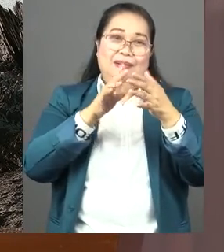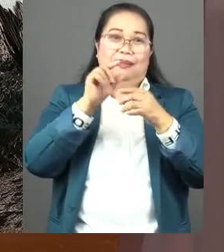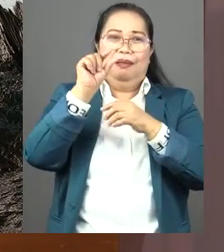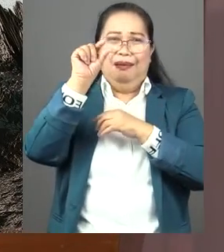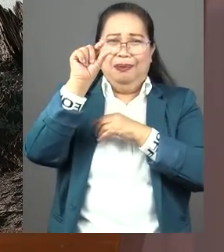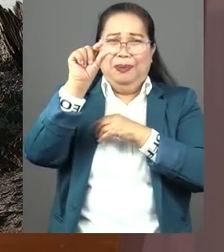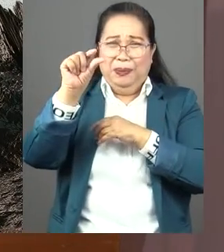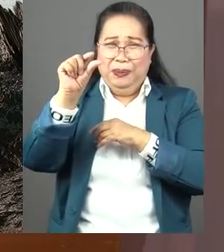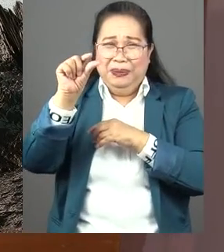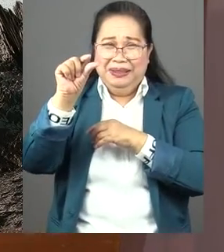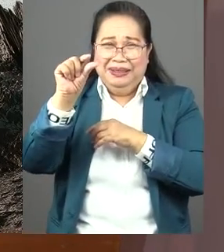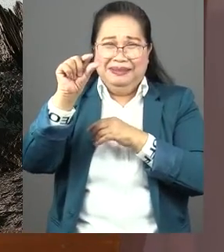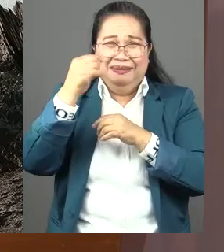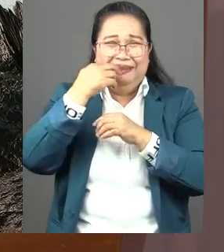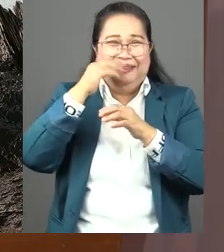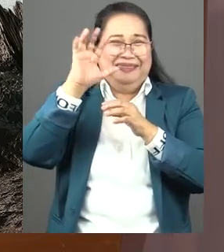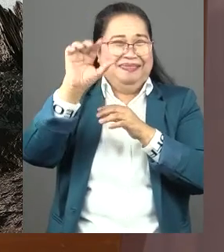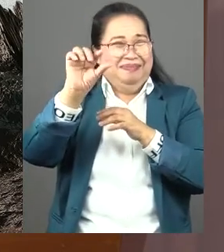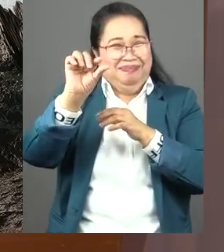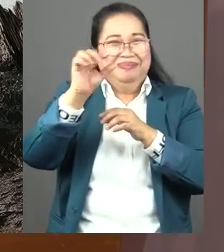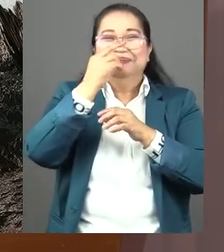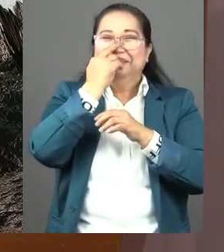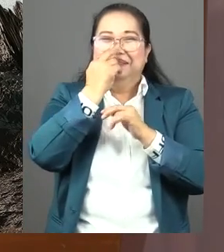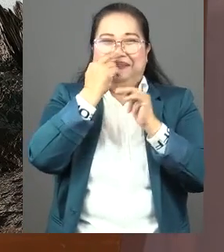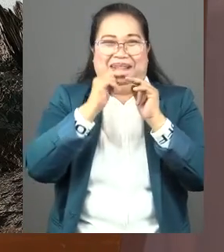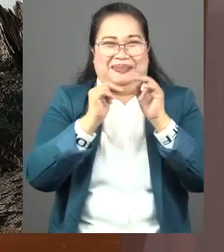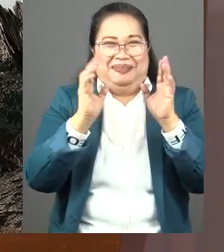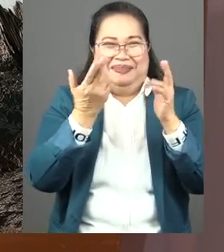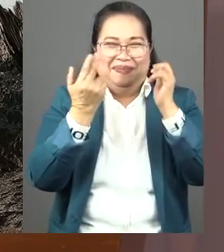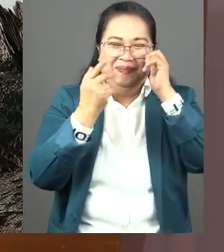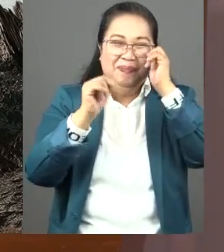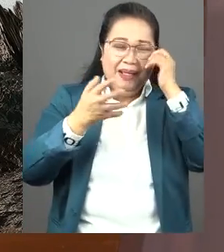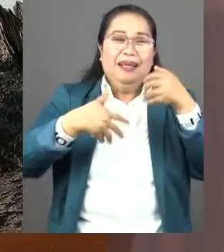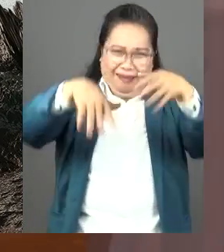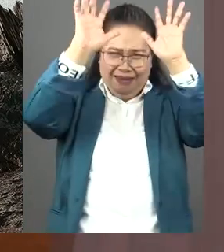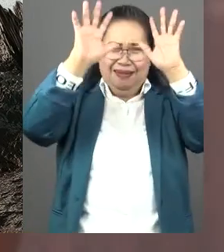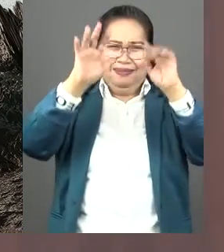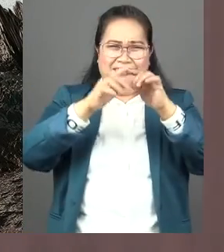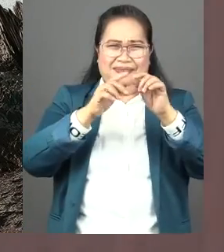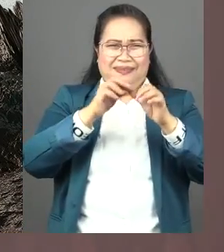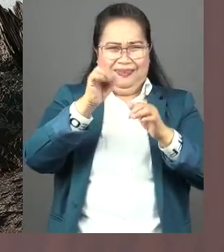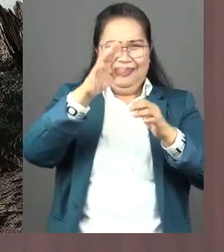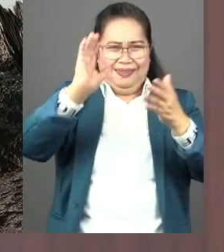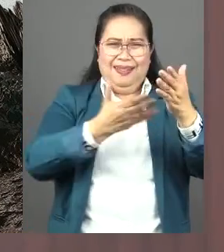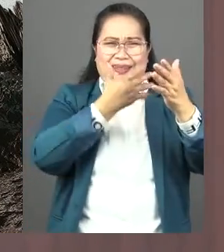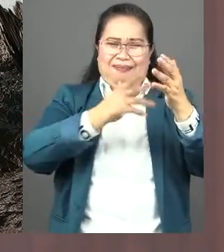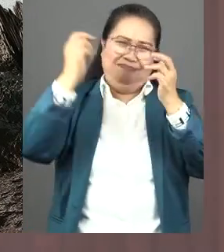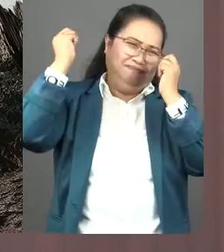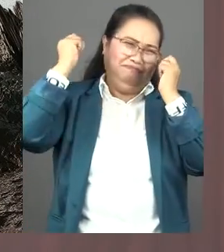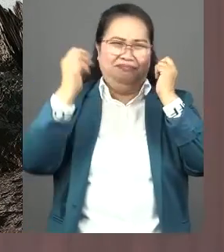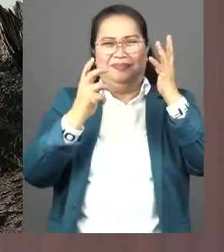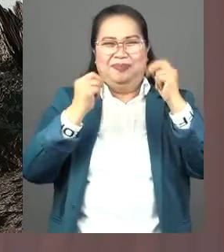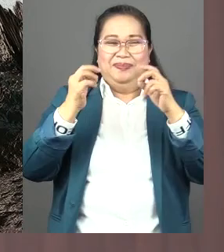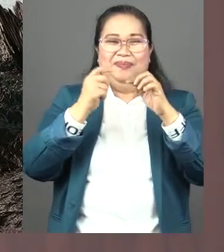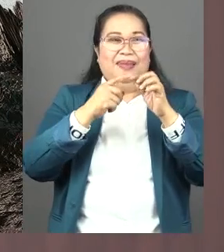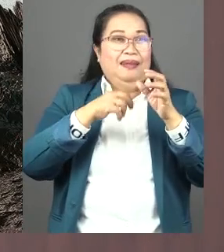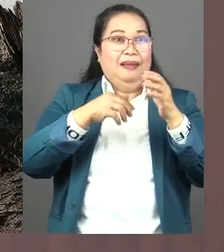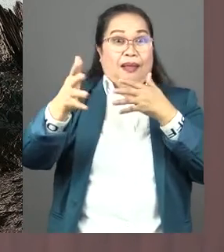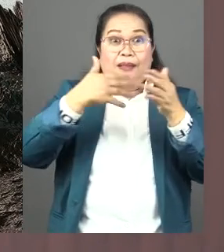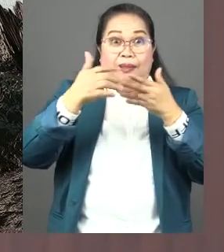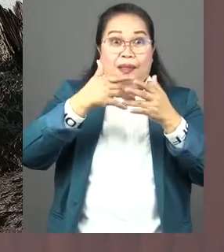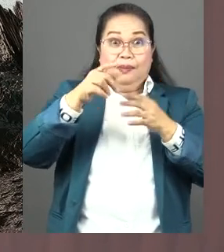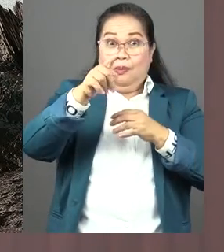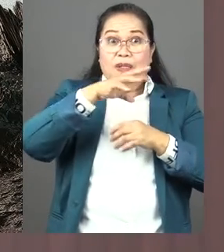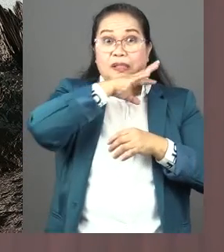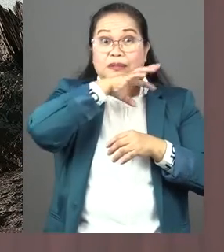softer, okay? I'm just kidding. Go ahead and sing. But when we sing to the Lord, He doesn't care if you're out